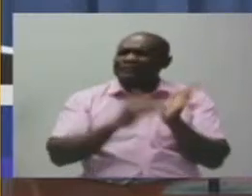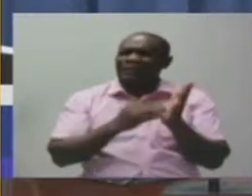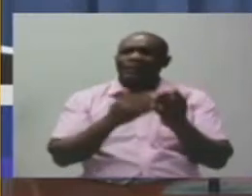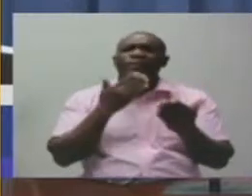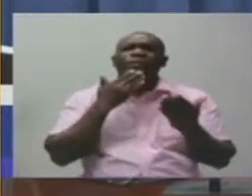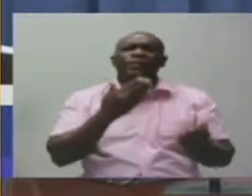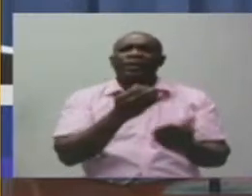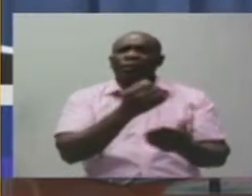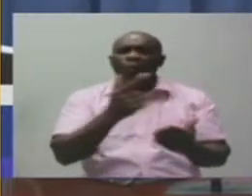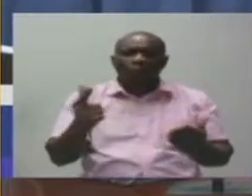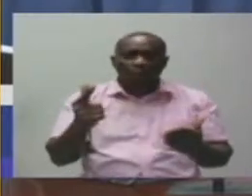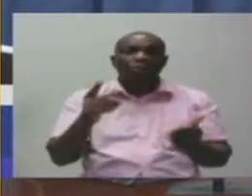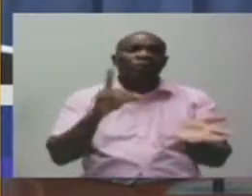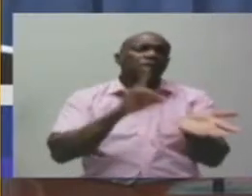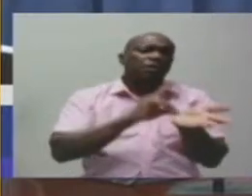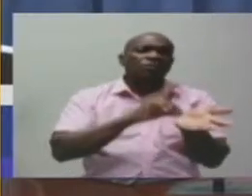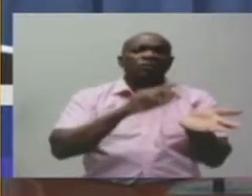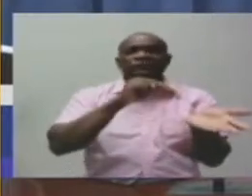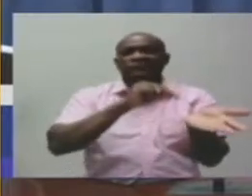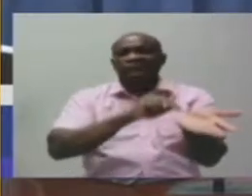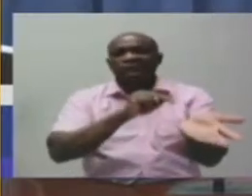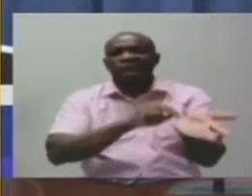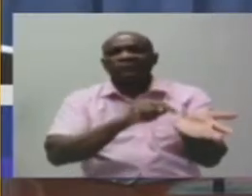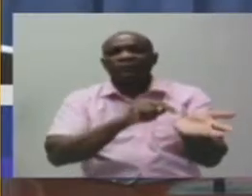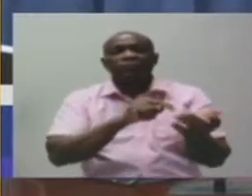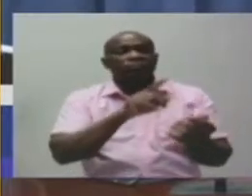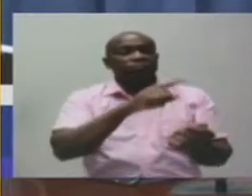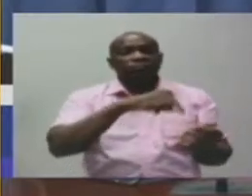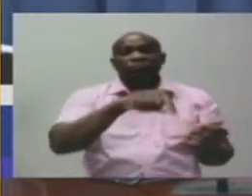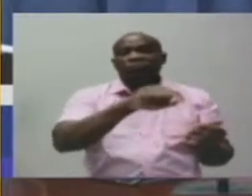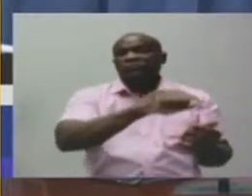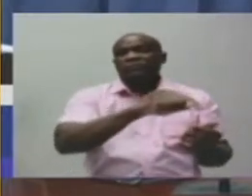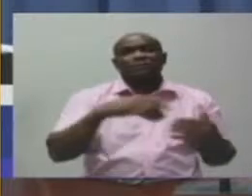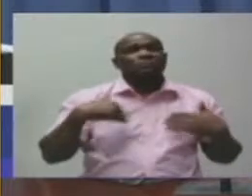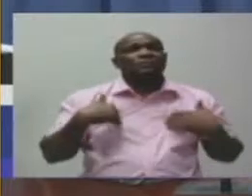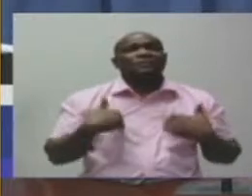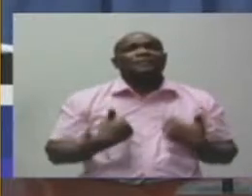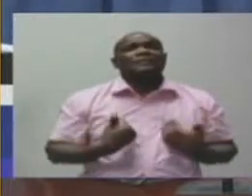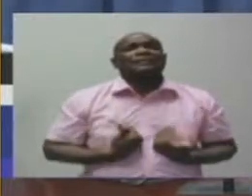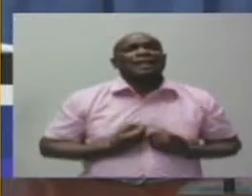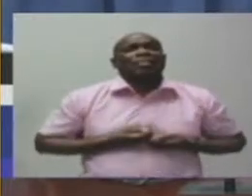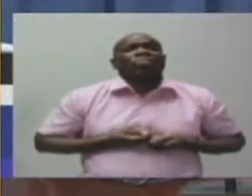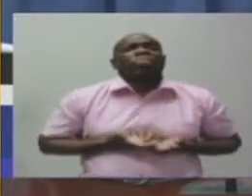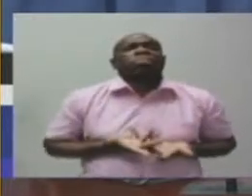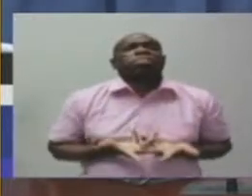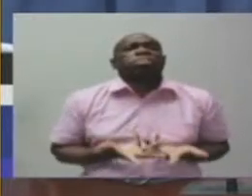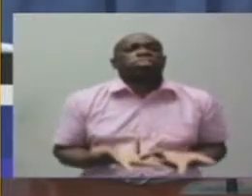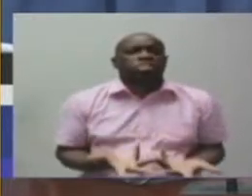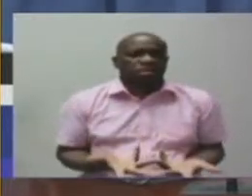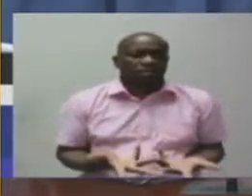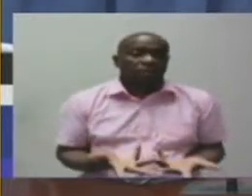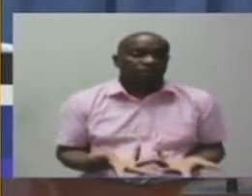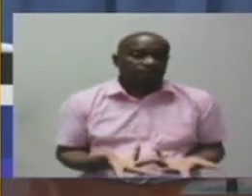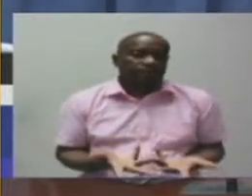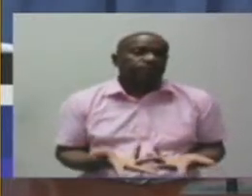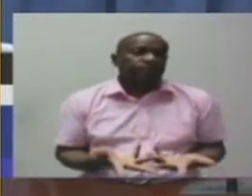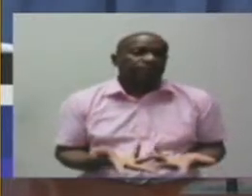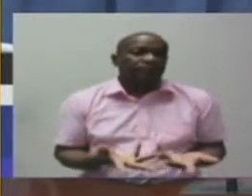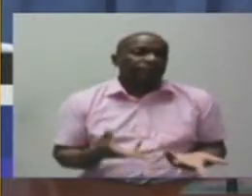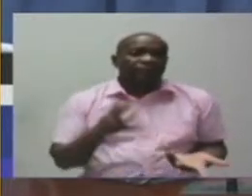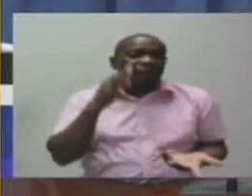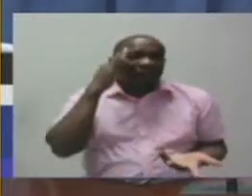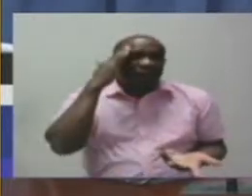nurses are now burnt out. I don't know if you picked up the passion